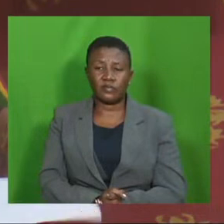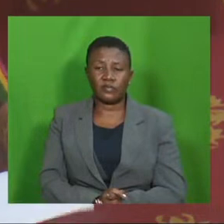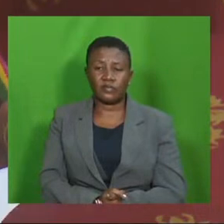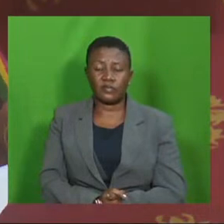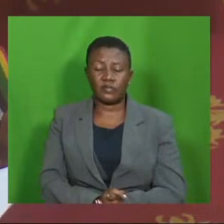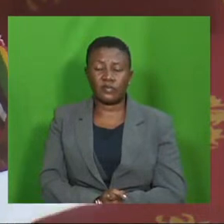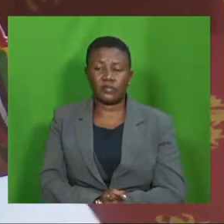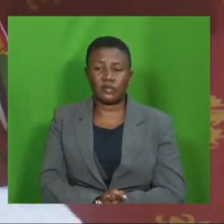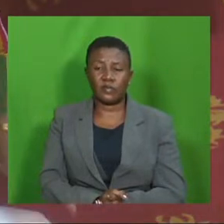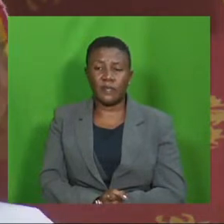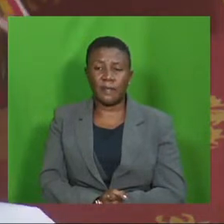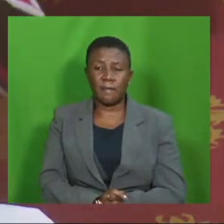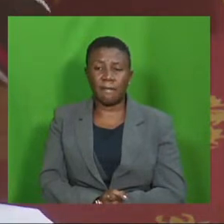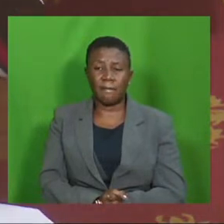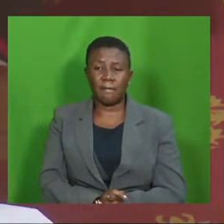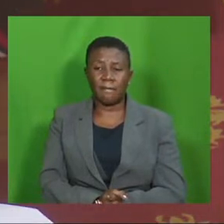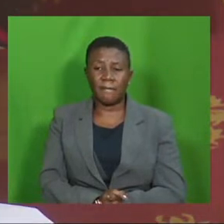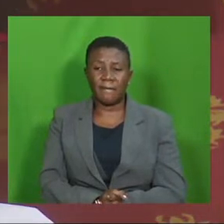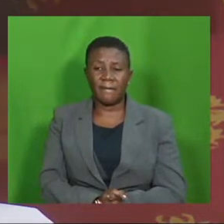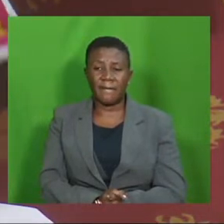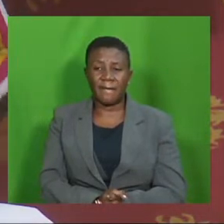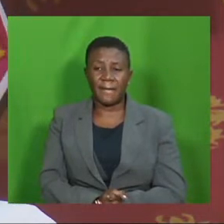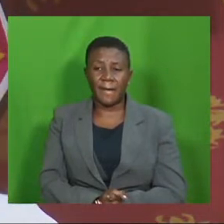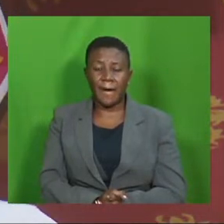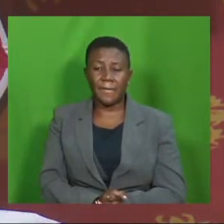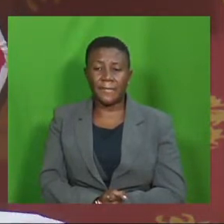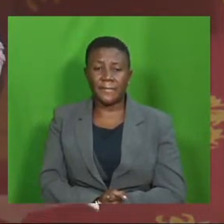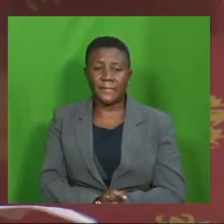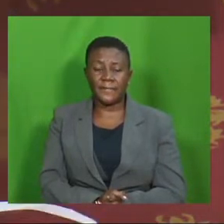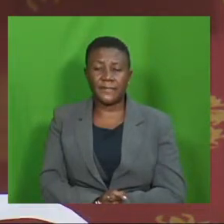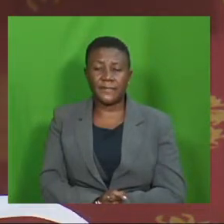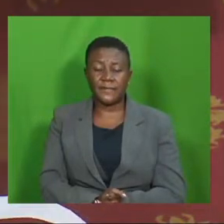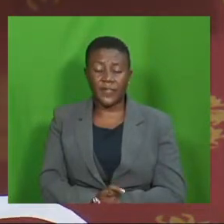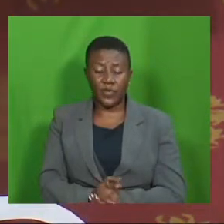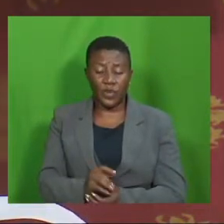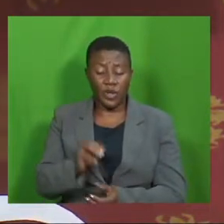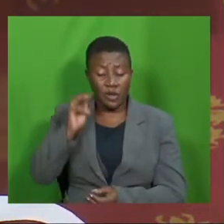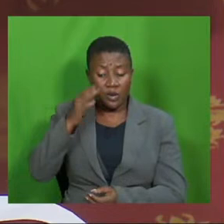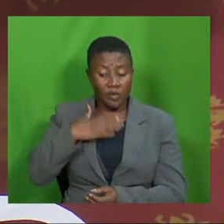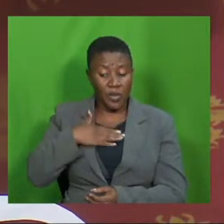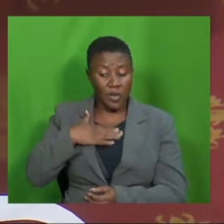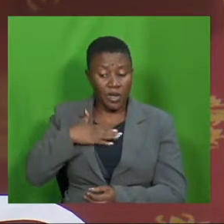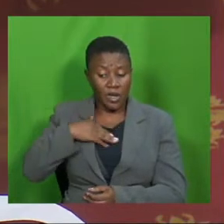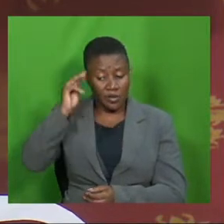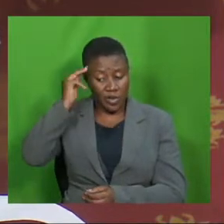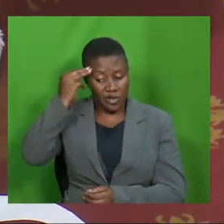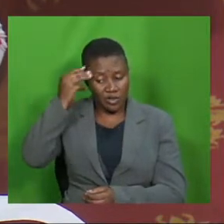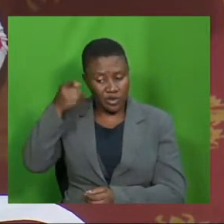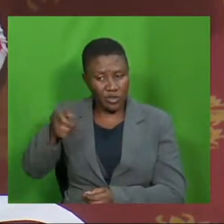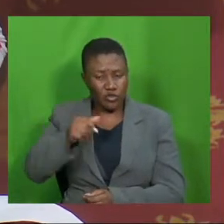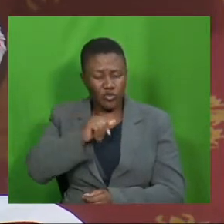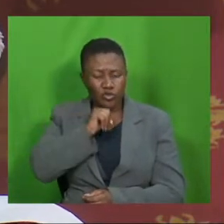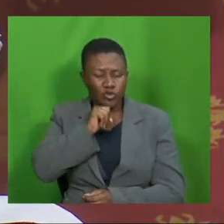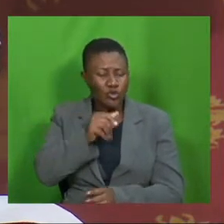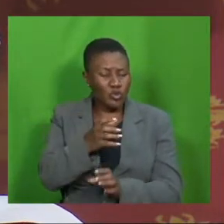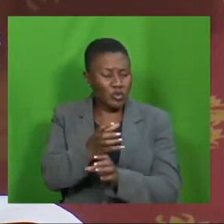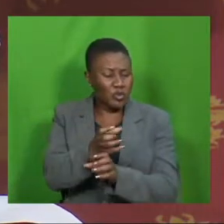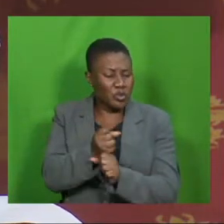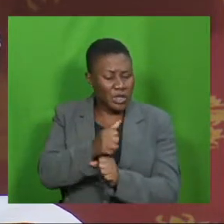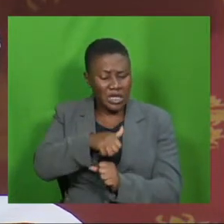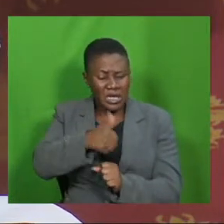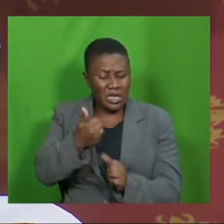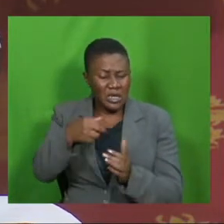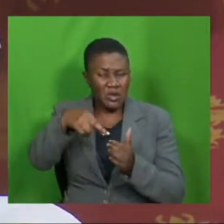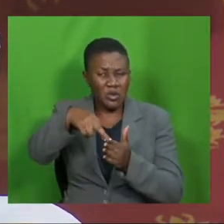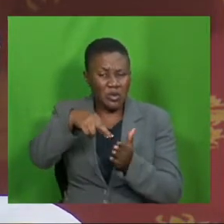Thank you, Mr. Speaker. Mr. Speaker, the Ministry has not received reports of